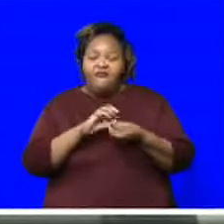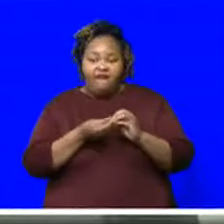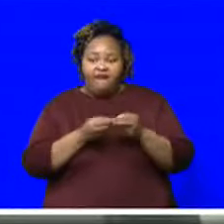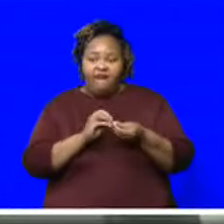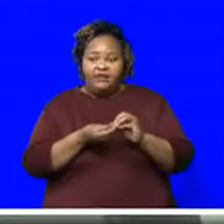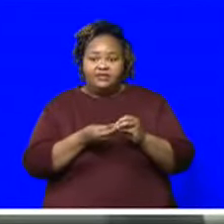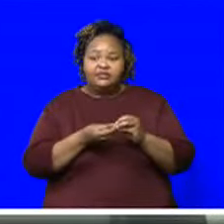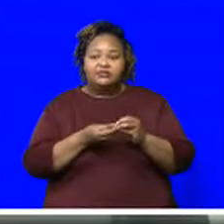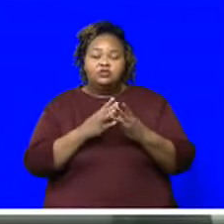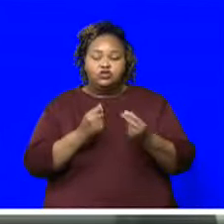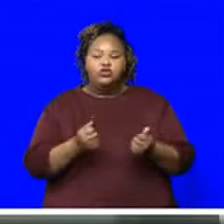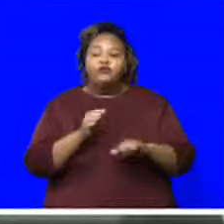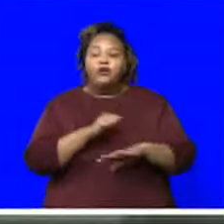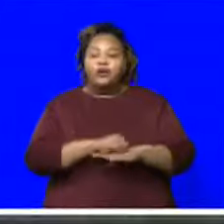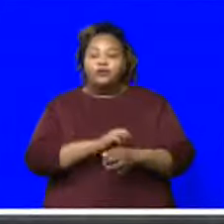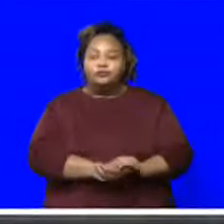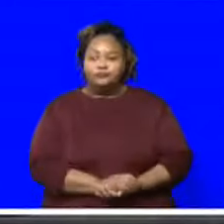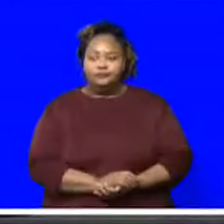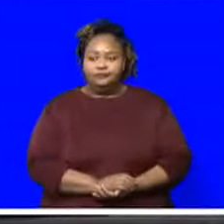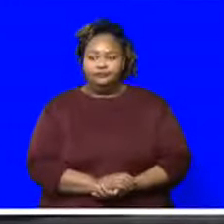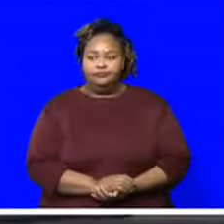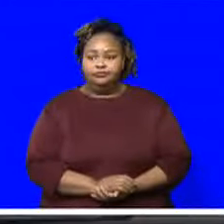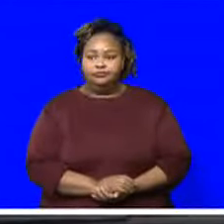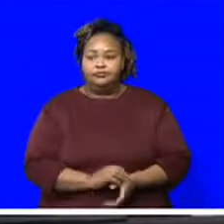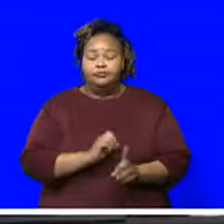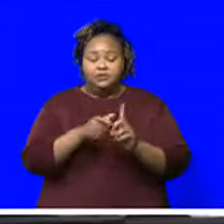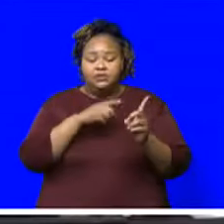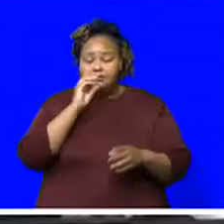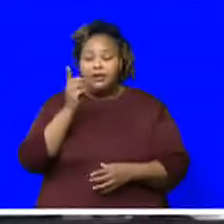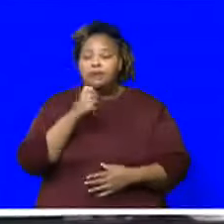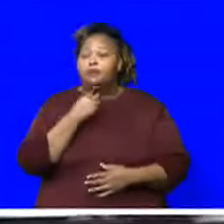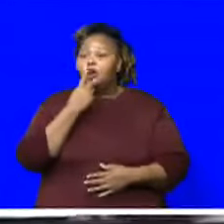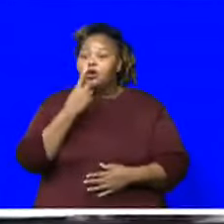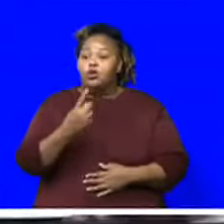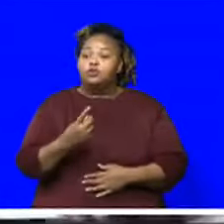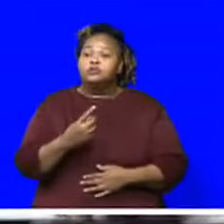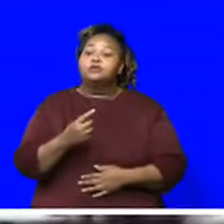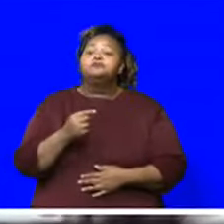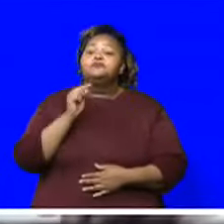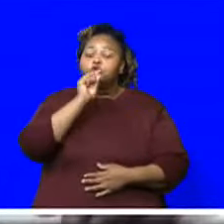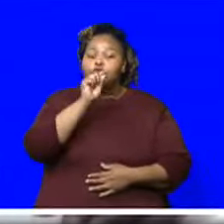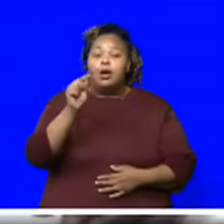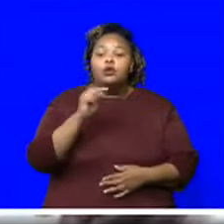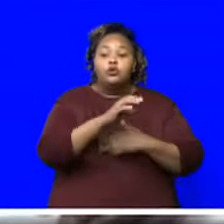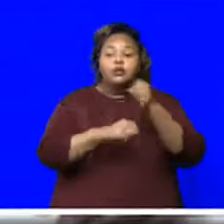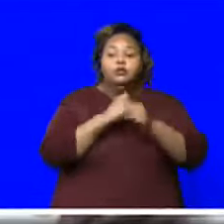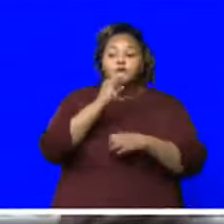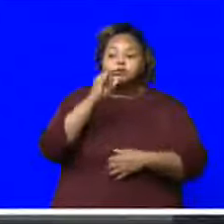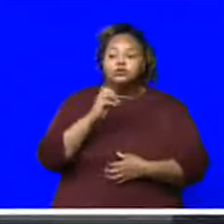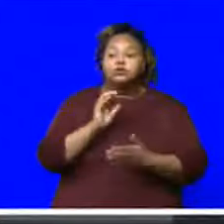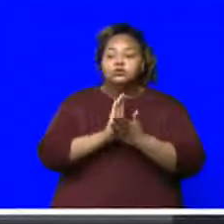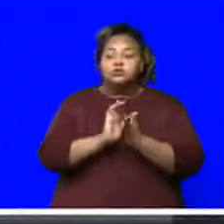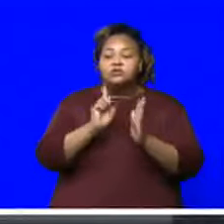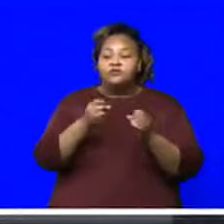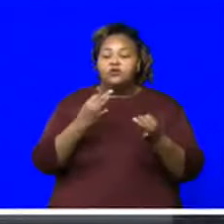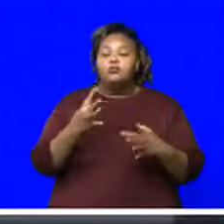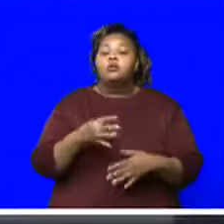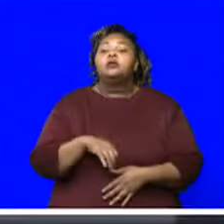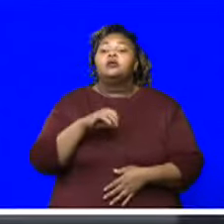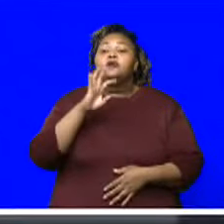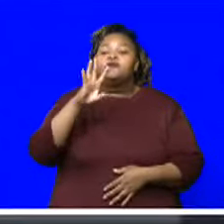Population Fund Program Specialist Dr. Bongan Dlamini says 2017 census indicates that there are 400,000 young people in the